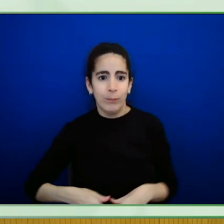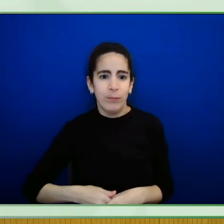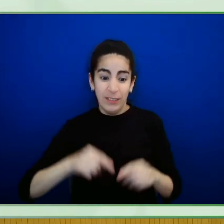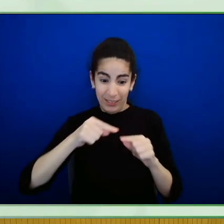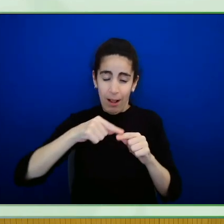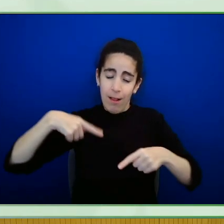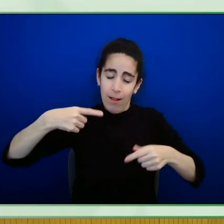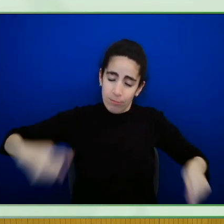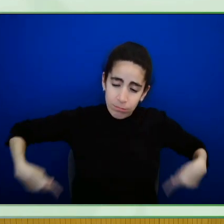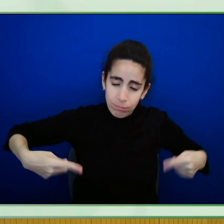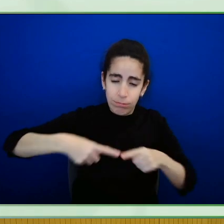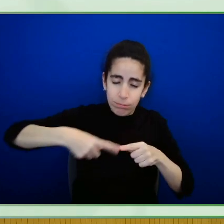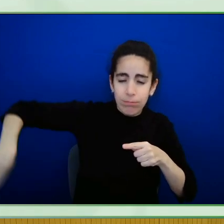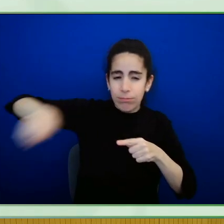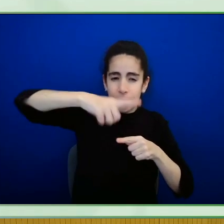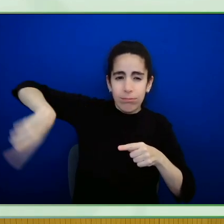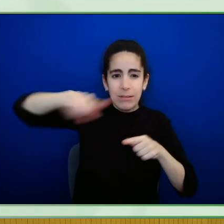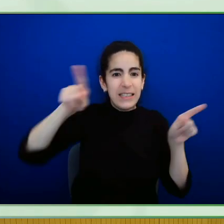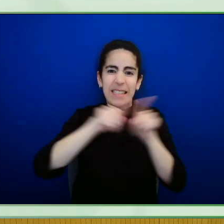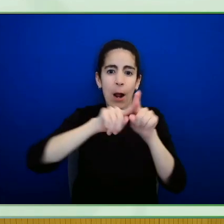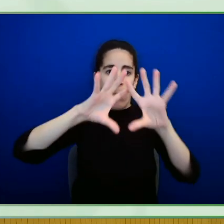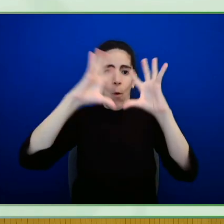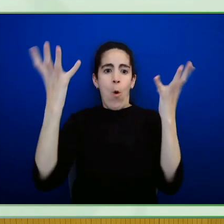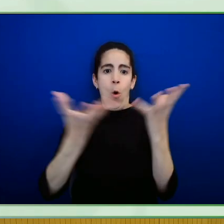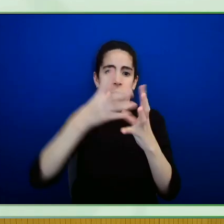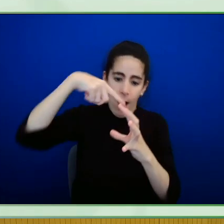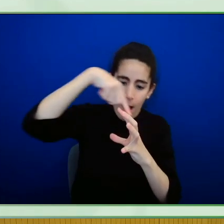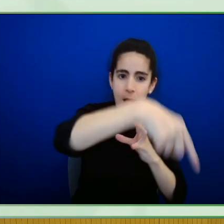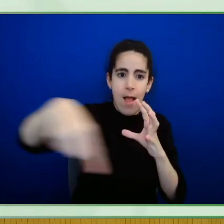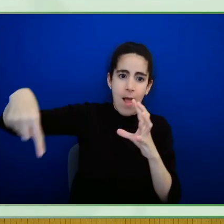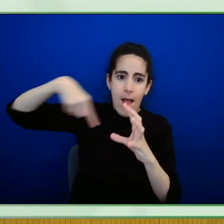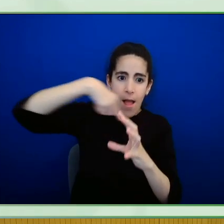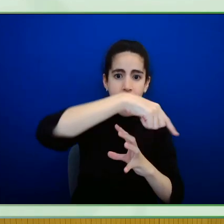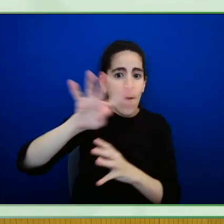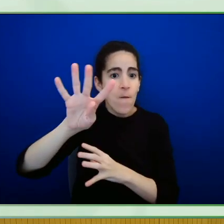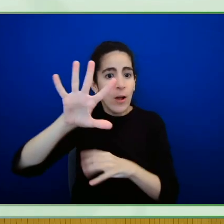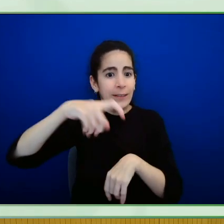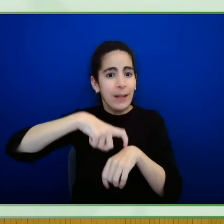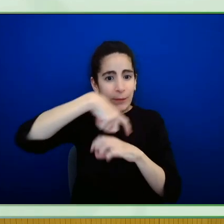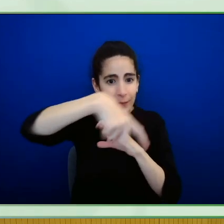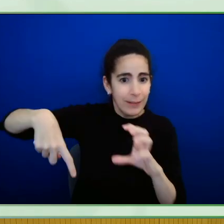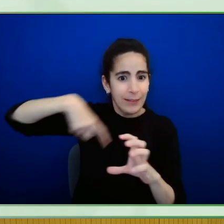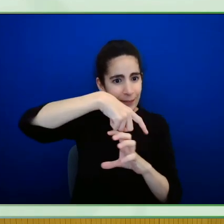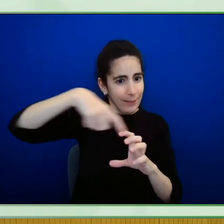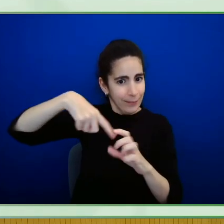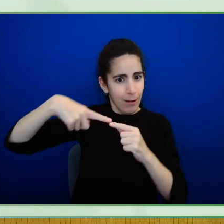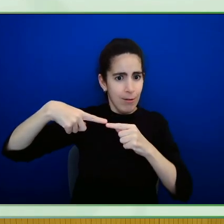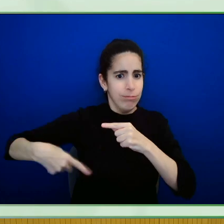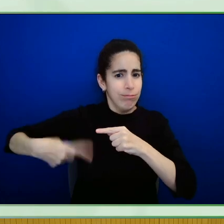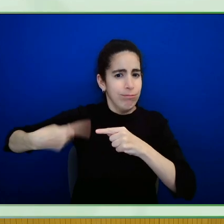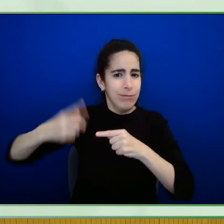These kilometers or mileage will be impossible if these users were not using a MAD